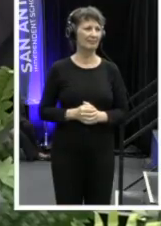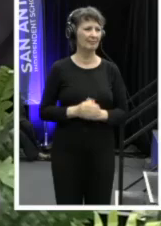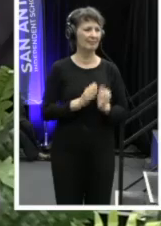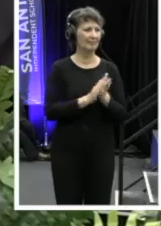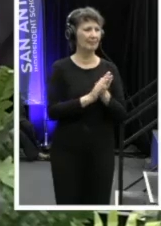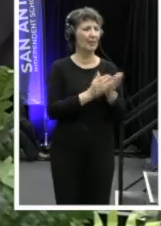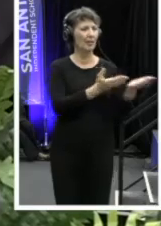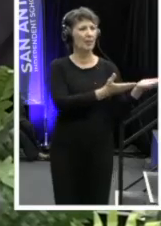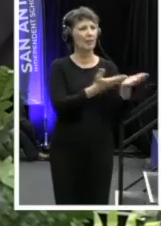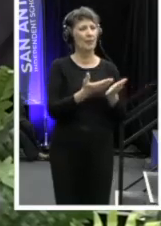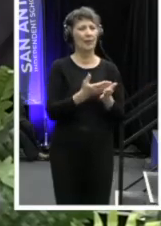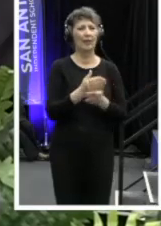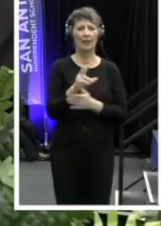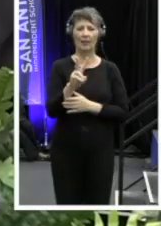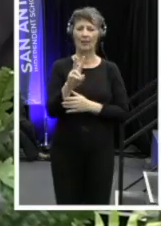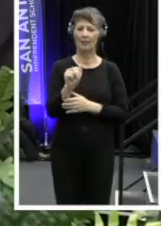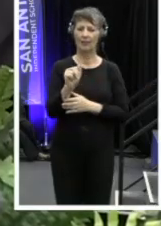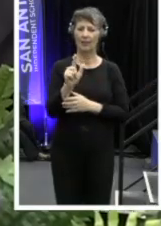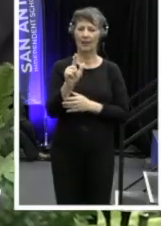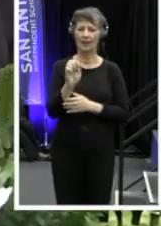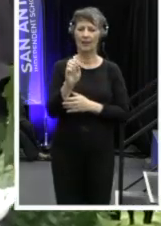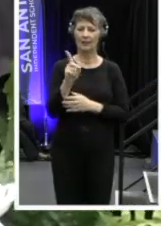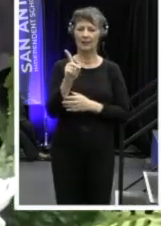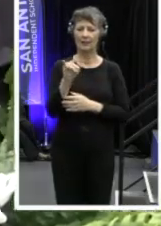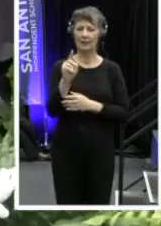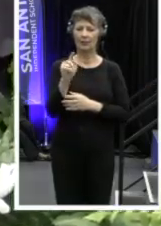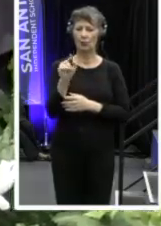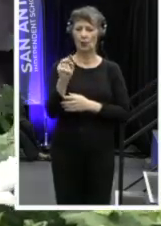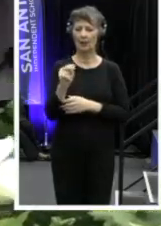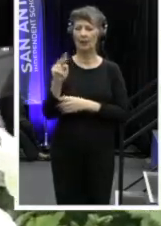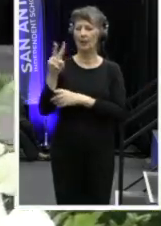I present our valedictorian, Van Hernandez.